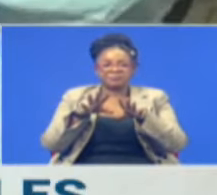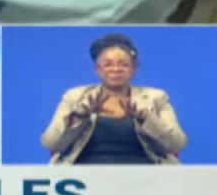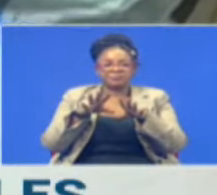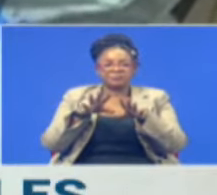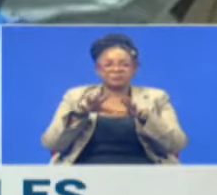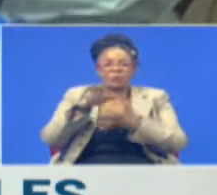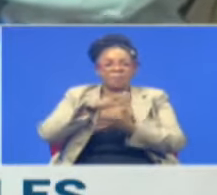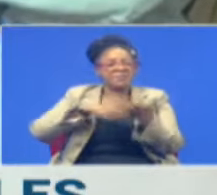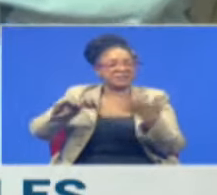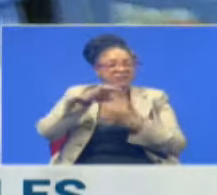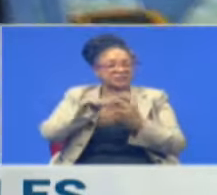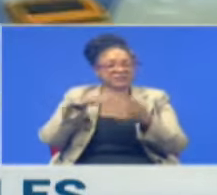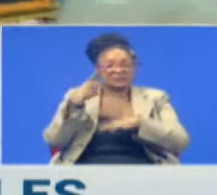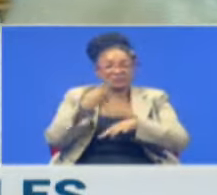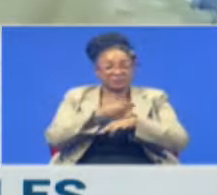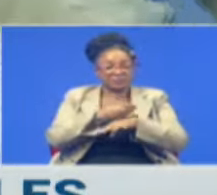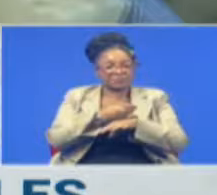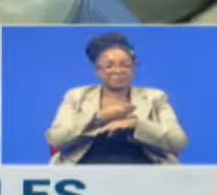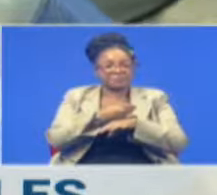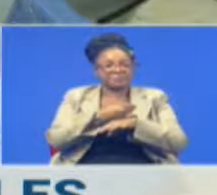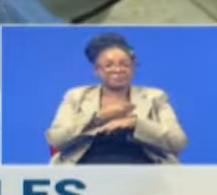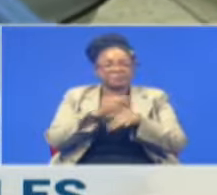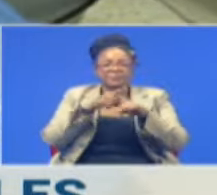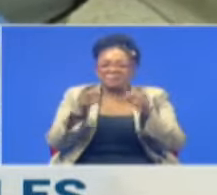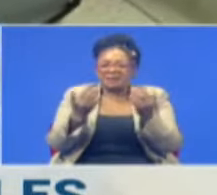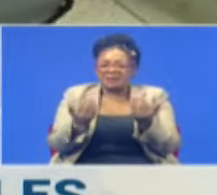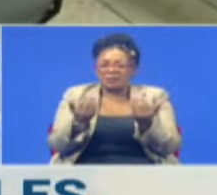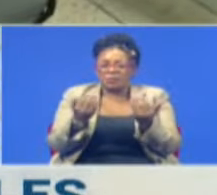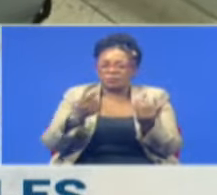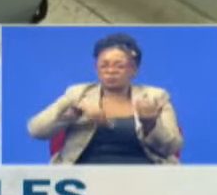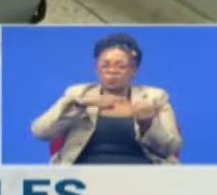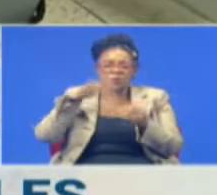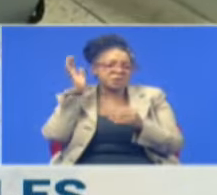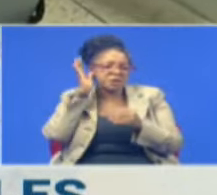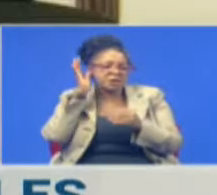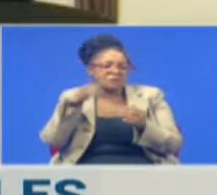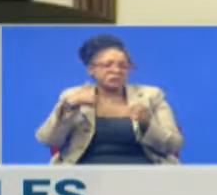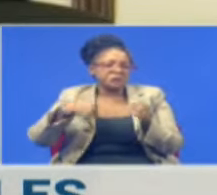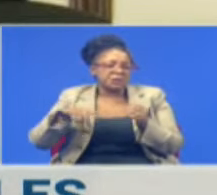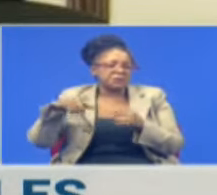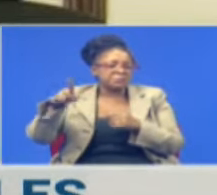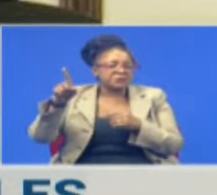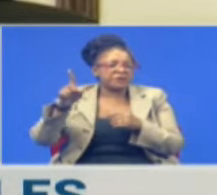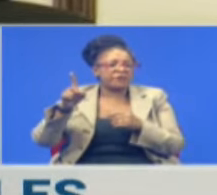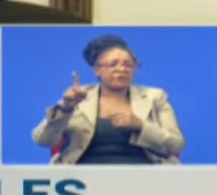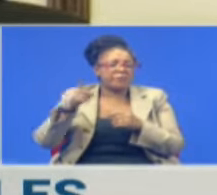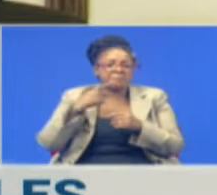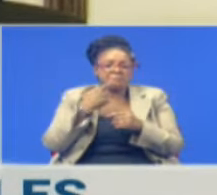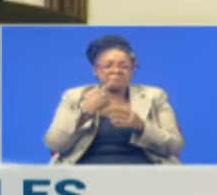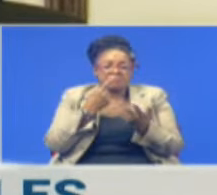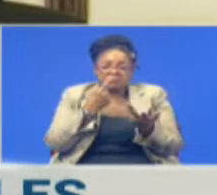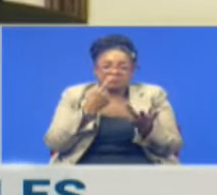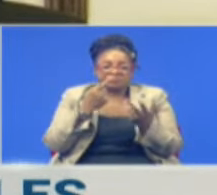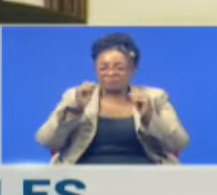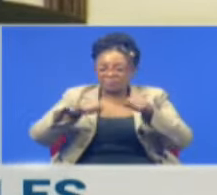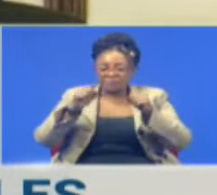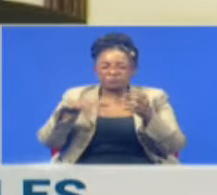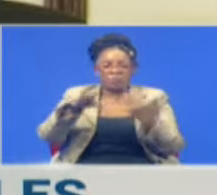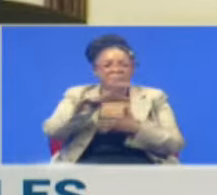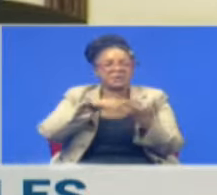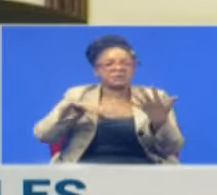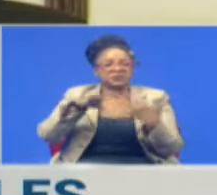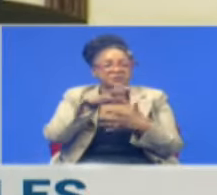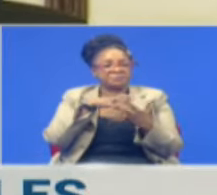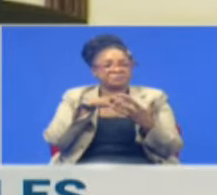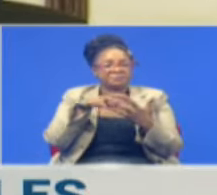to mix the vaccines. But now we are also hearing the Chinese beginning to say that they might begin to mix